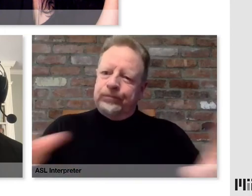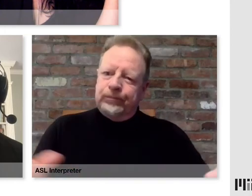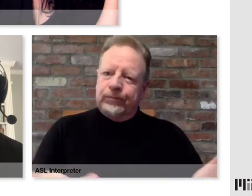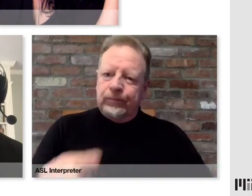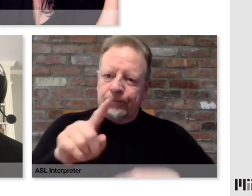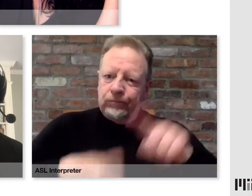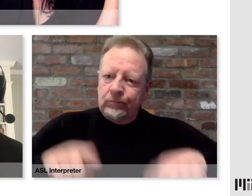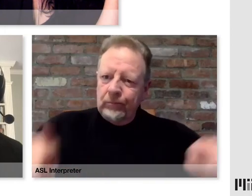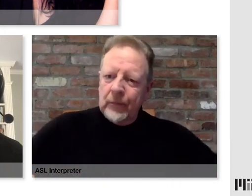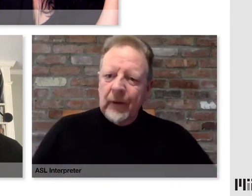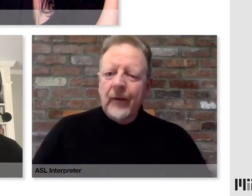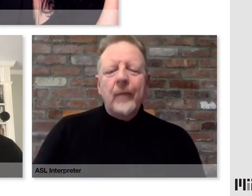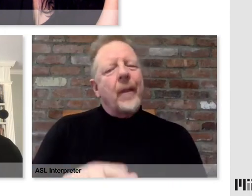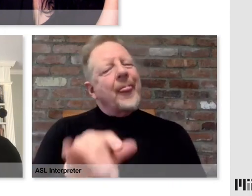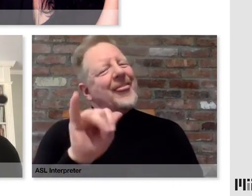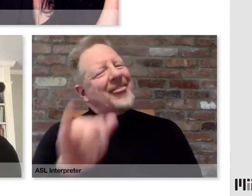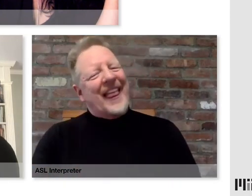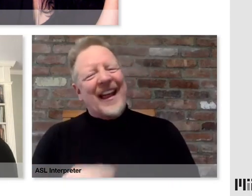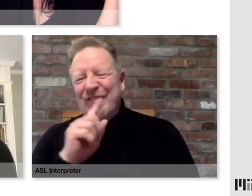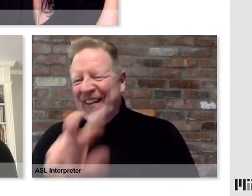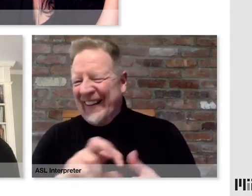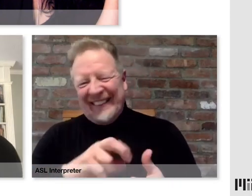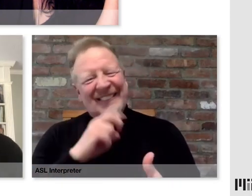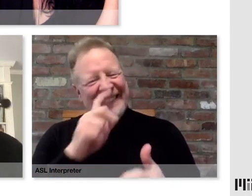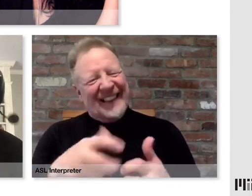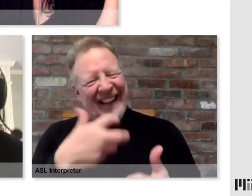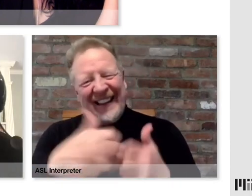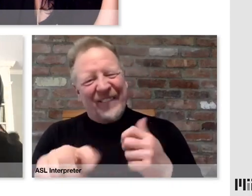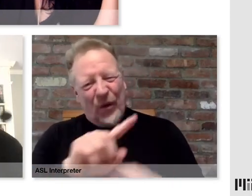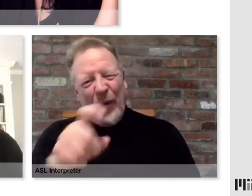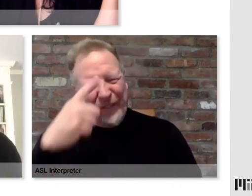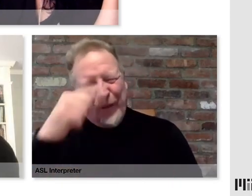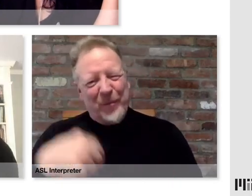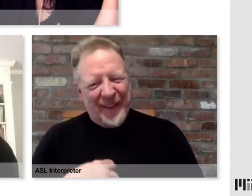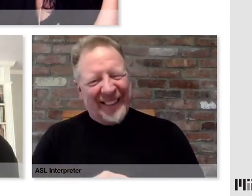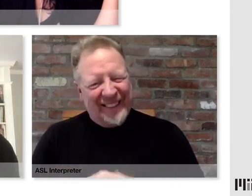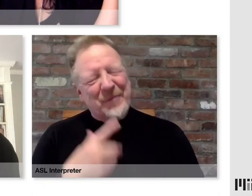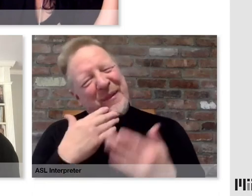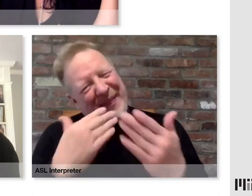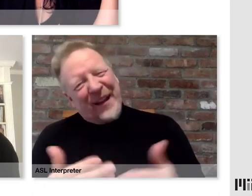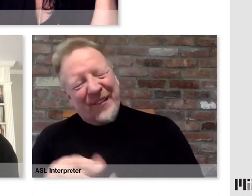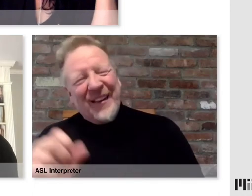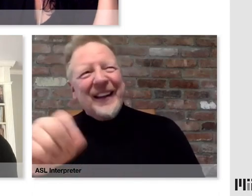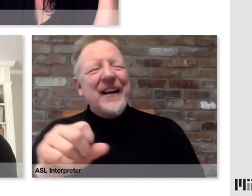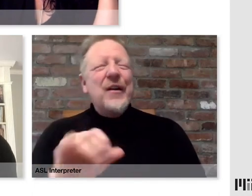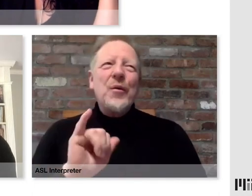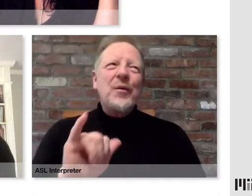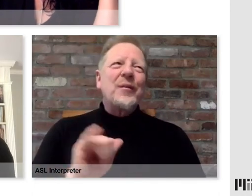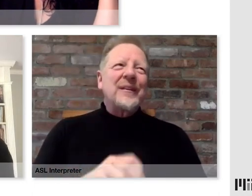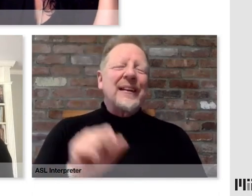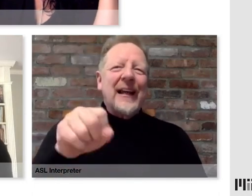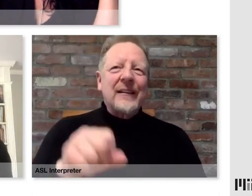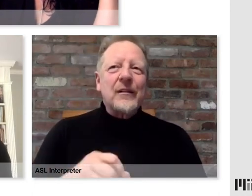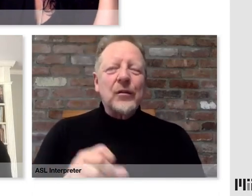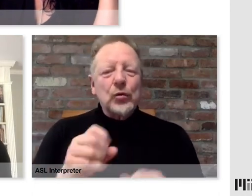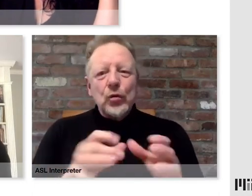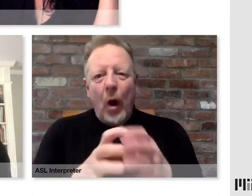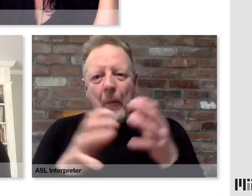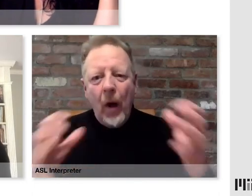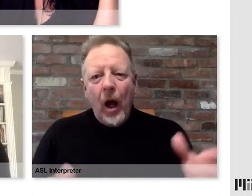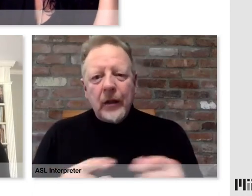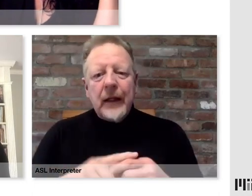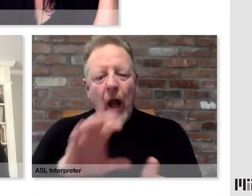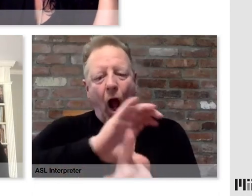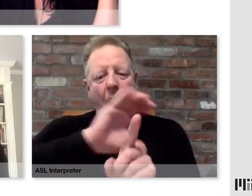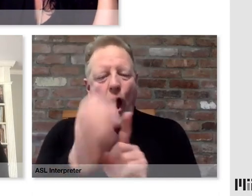Oh, that's a difficult question, Priya. Thank you for that. Yes. I mean, so much of cultural anthropology